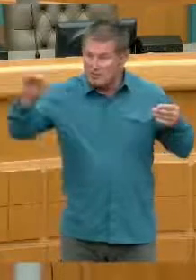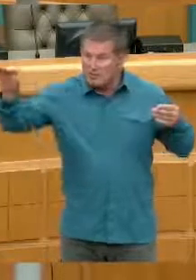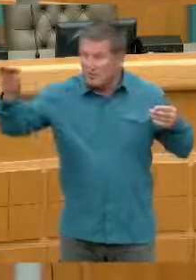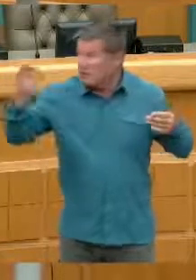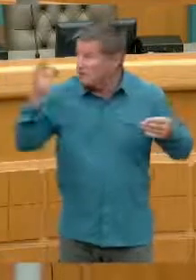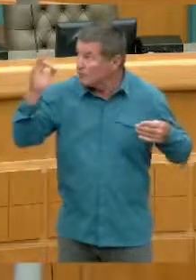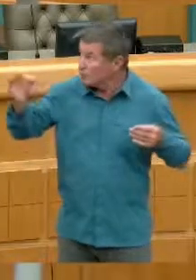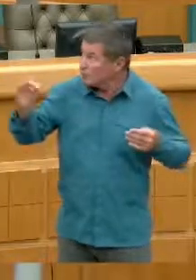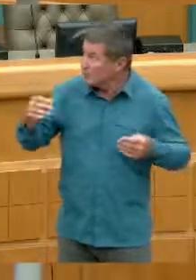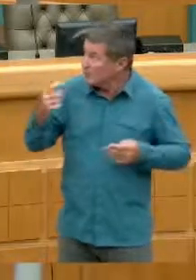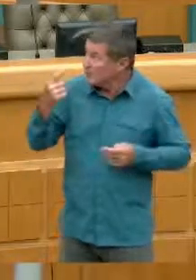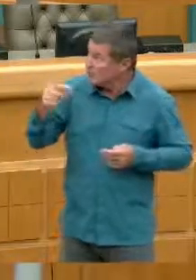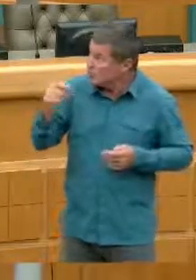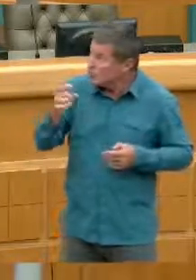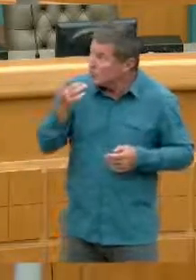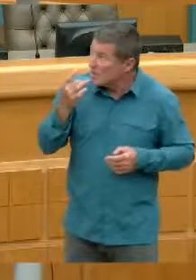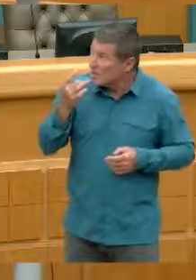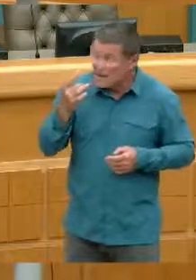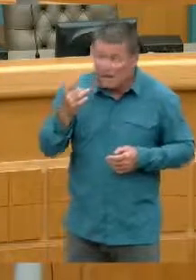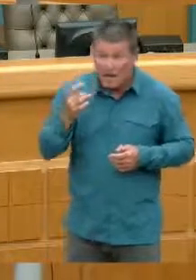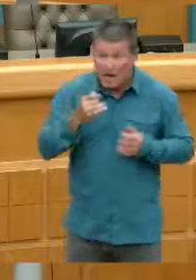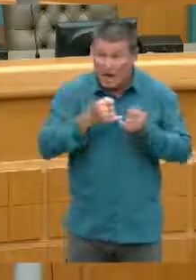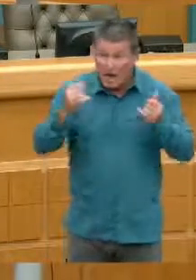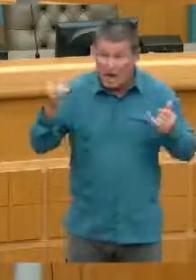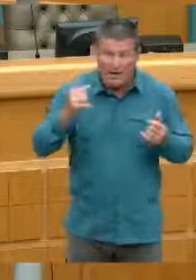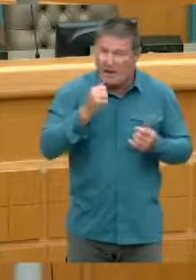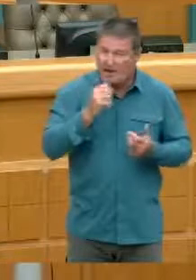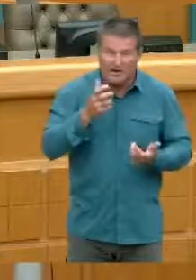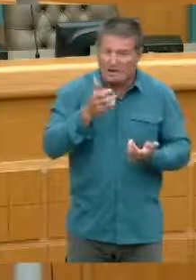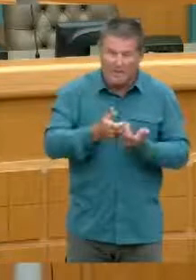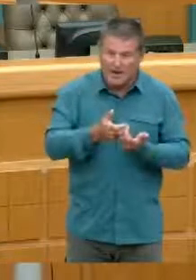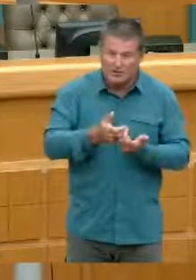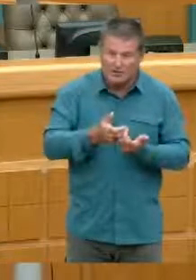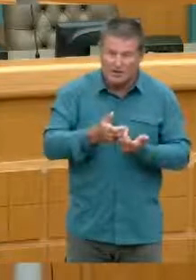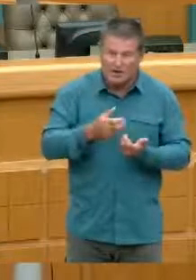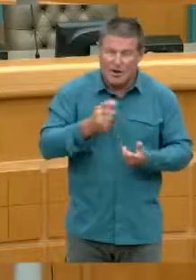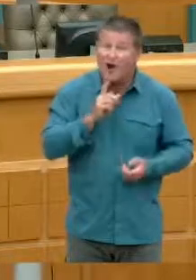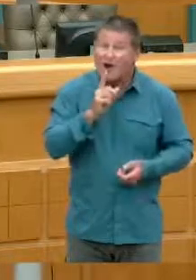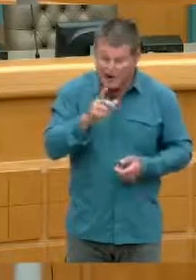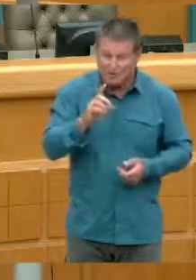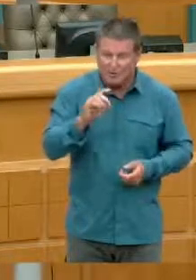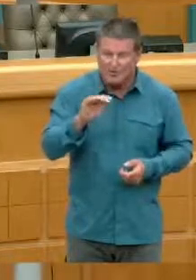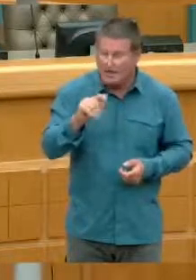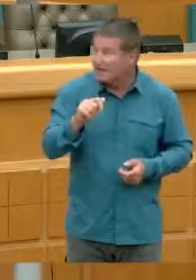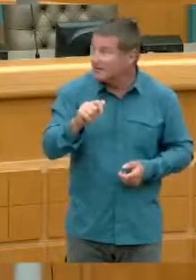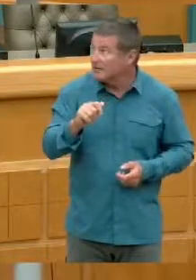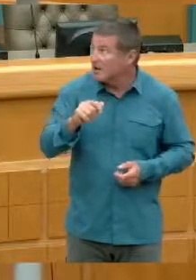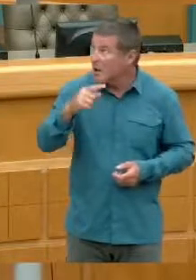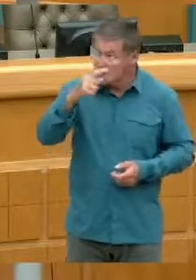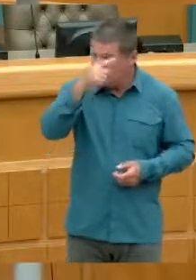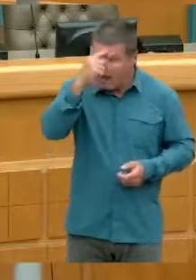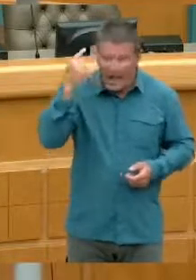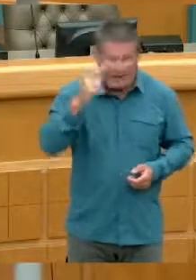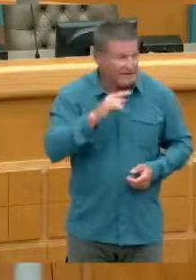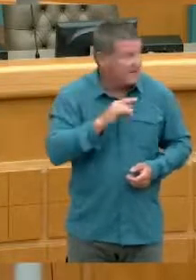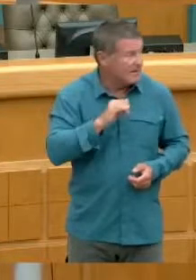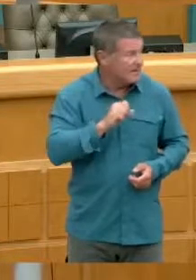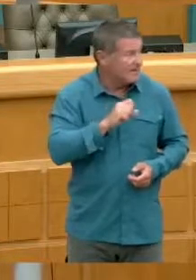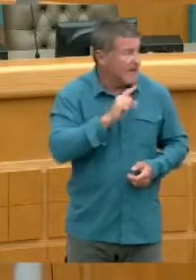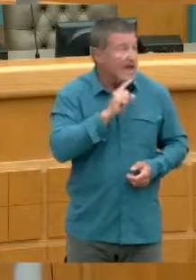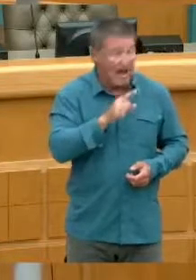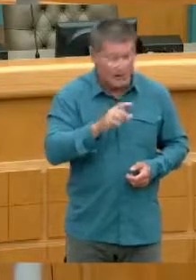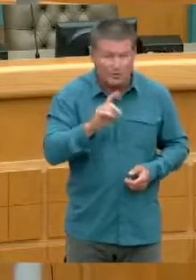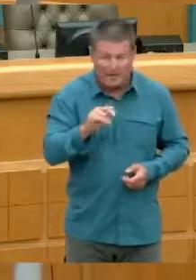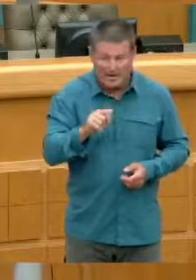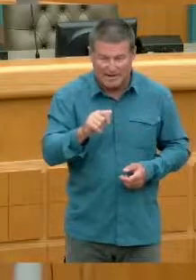What you can see is the green line doesn't fit the actual data, which is in black. And this actual data has the outbreaks removed. You can